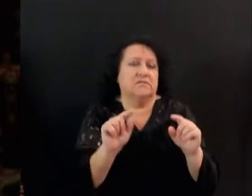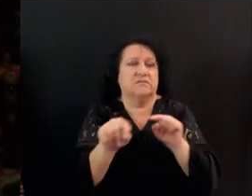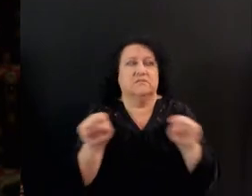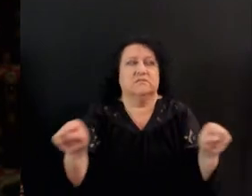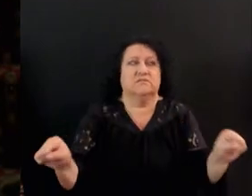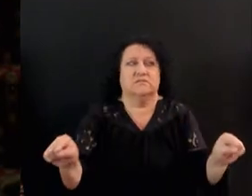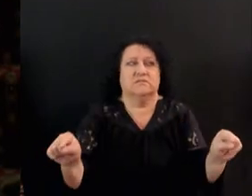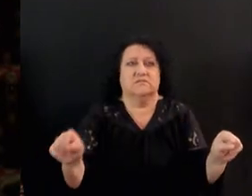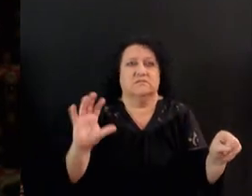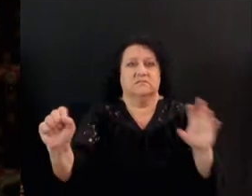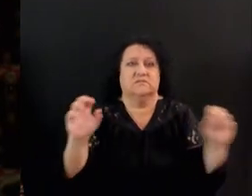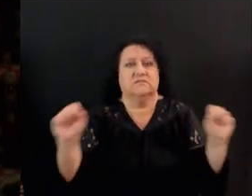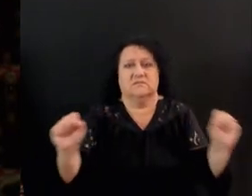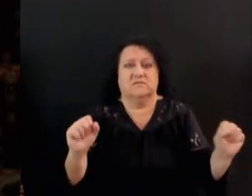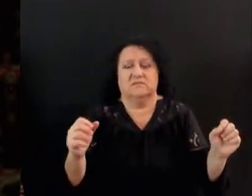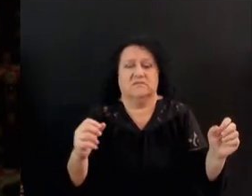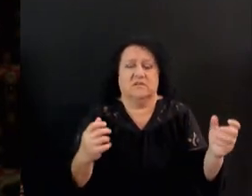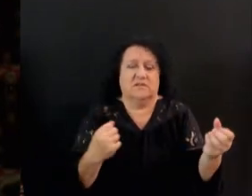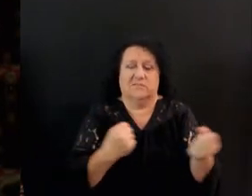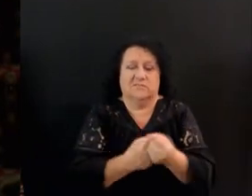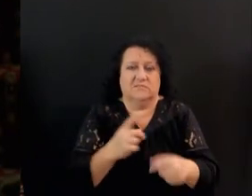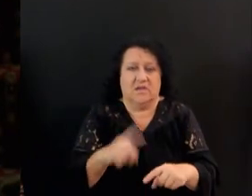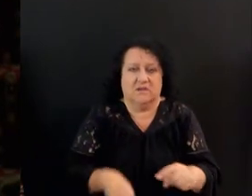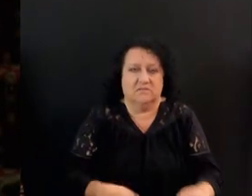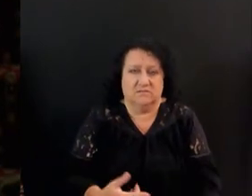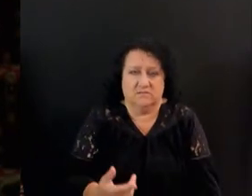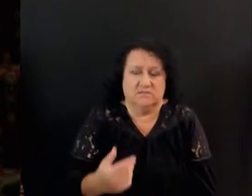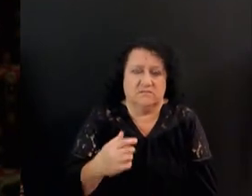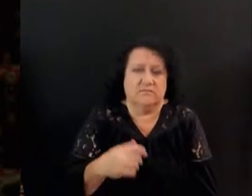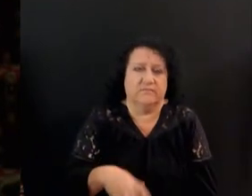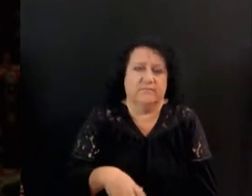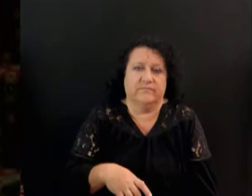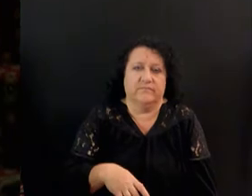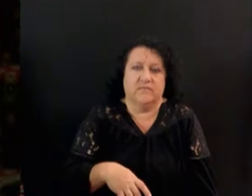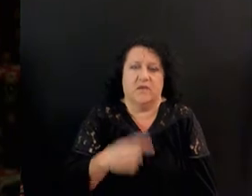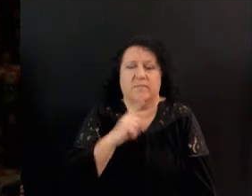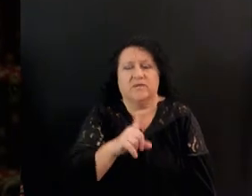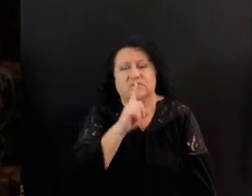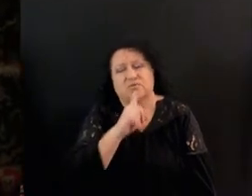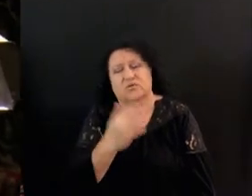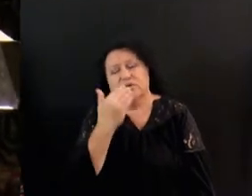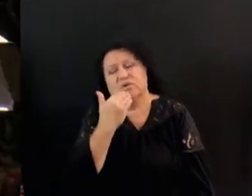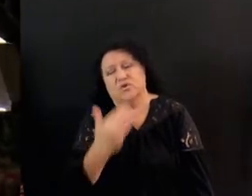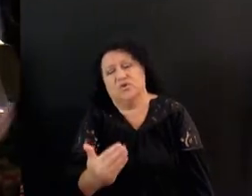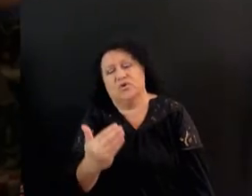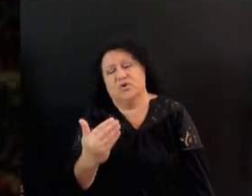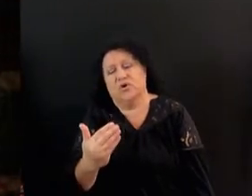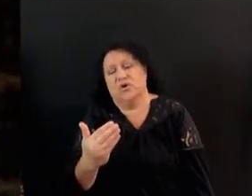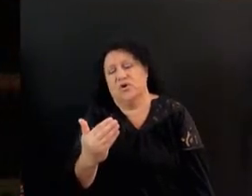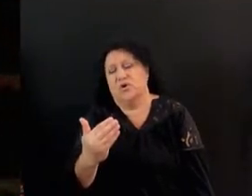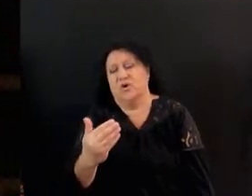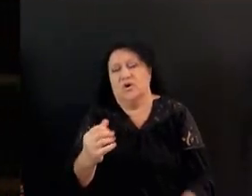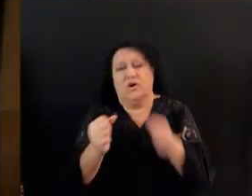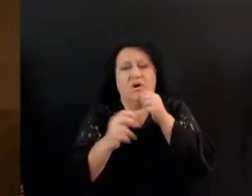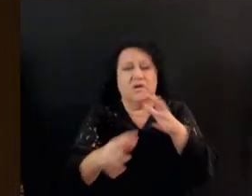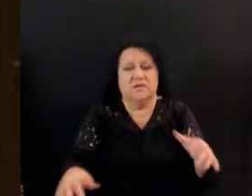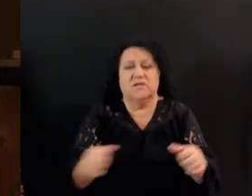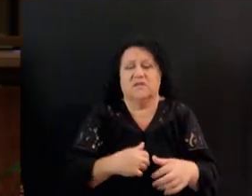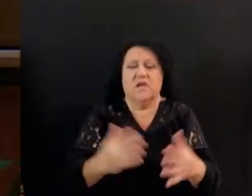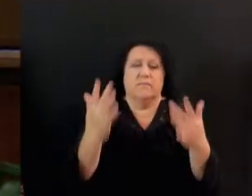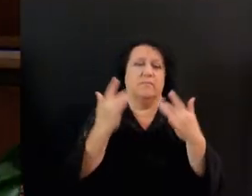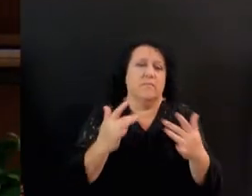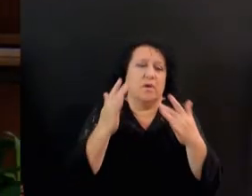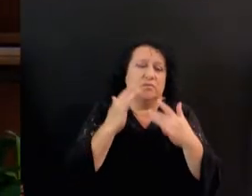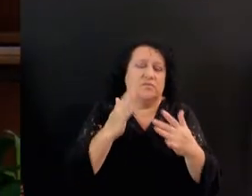and mercy shall follow me all the days of my life. That translation is so lame. Surely goodness and mercy shall chase me